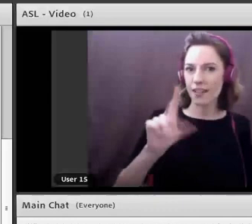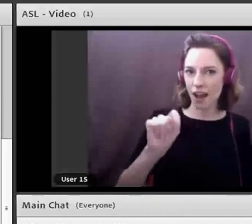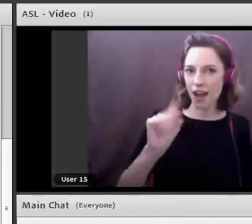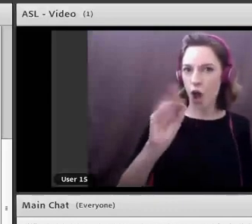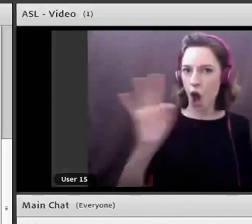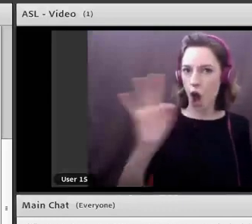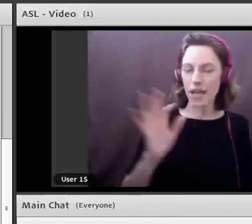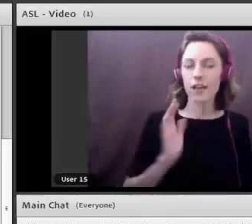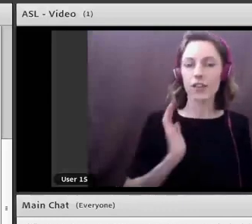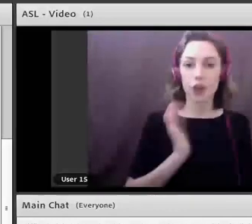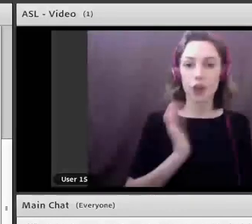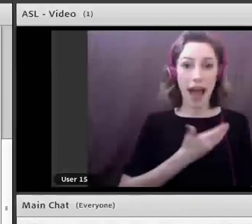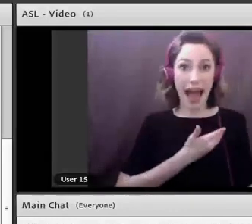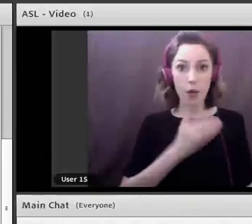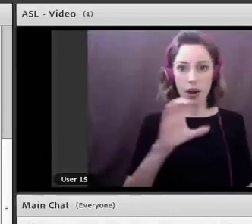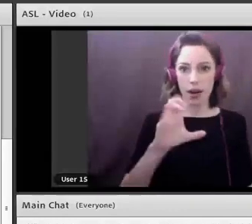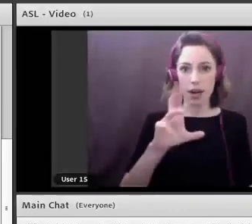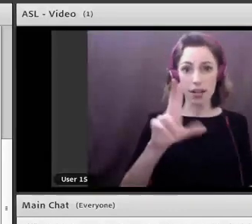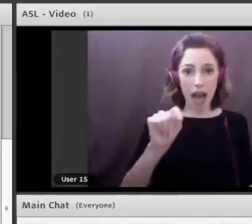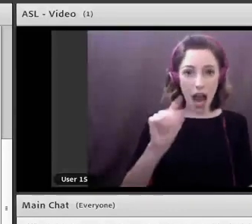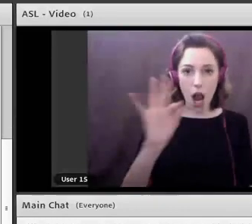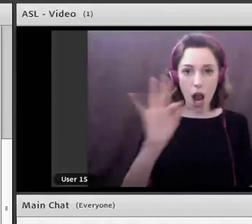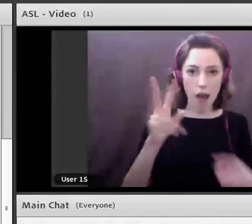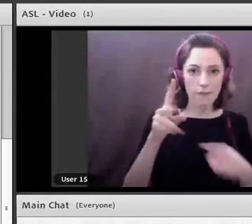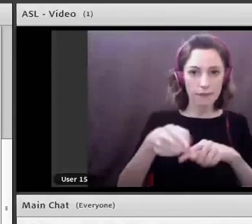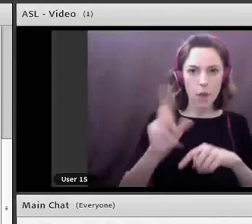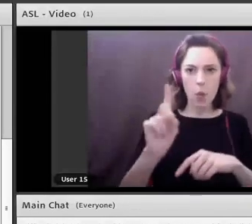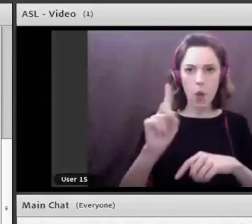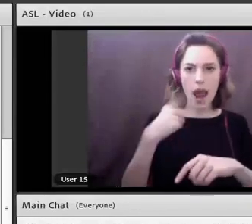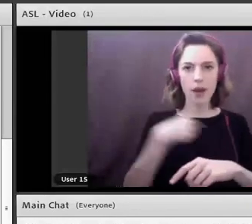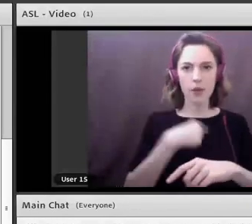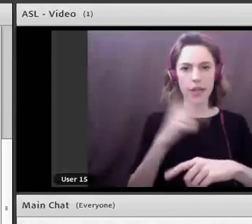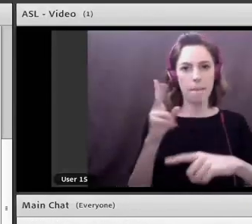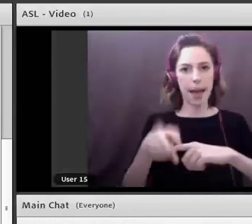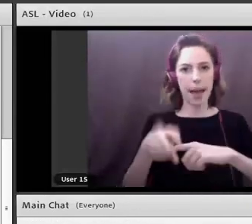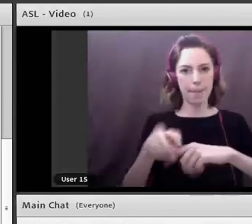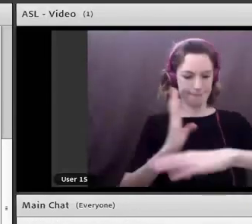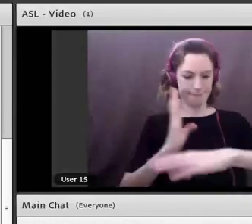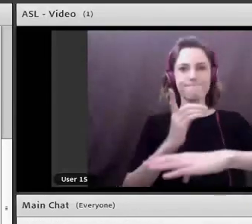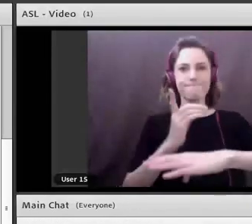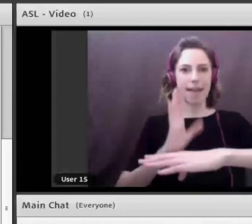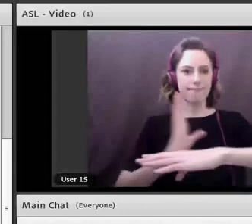on the purpose of the data collection.